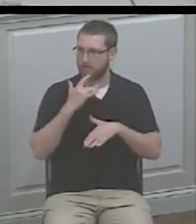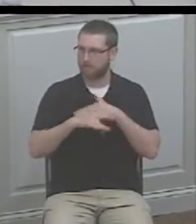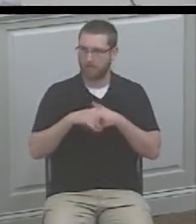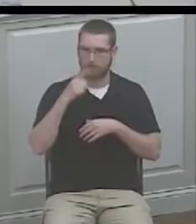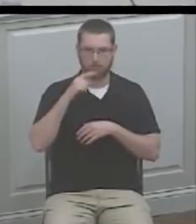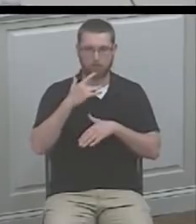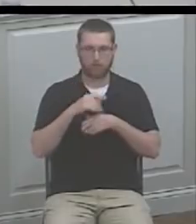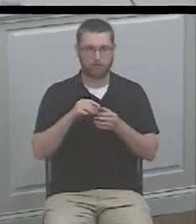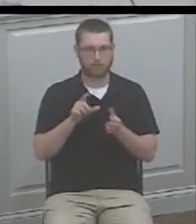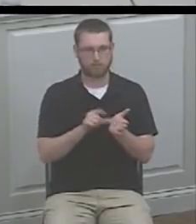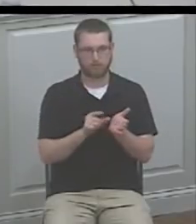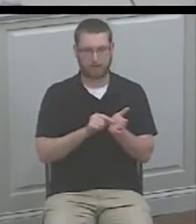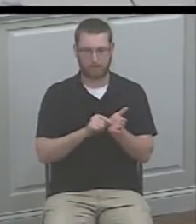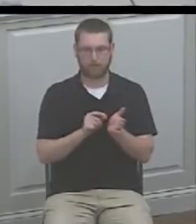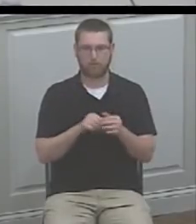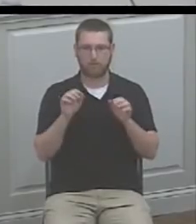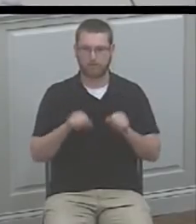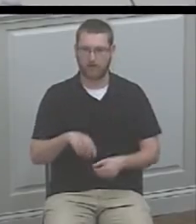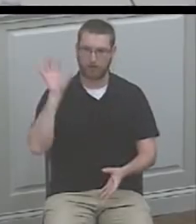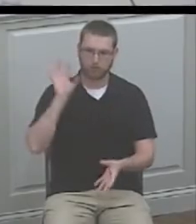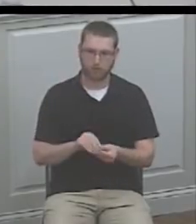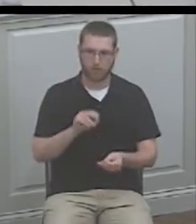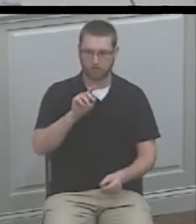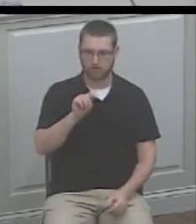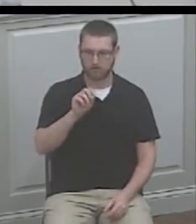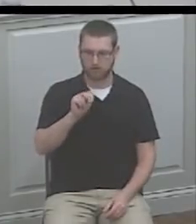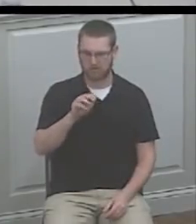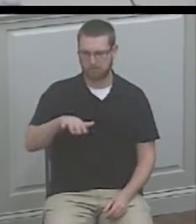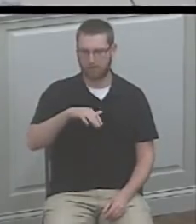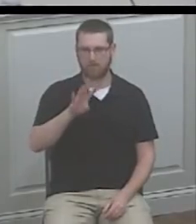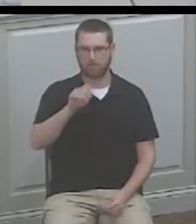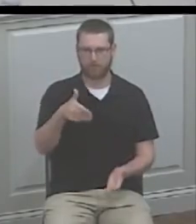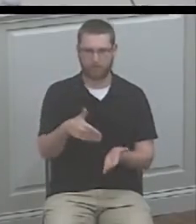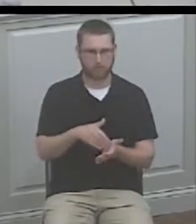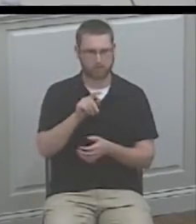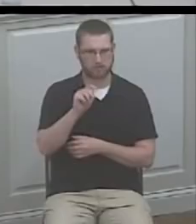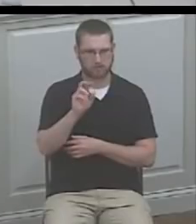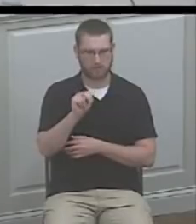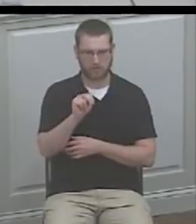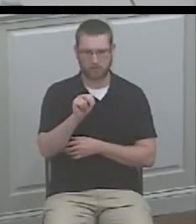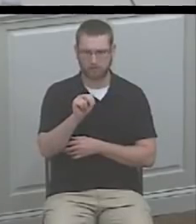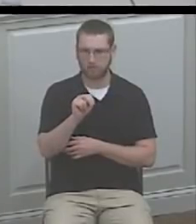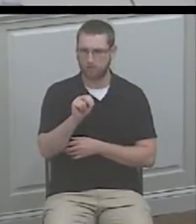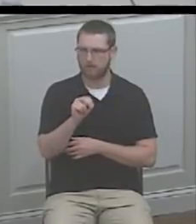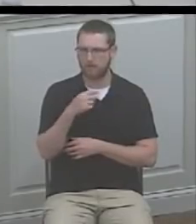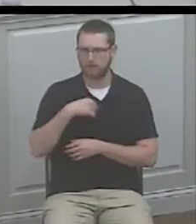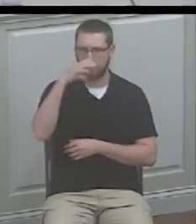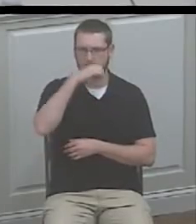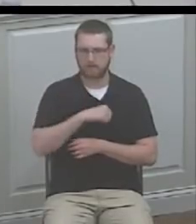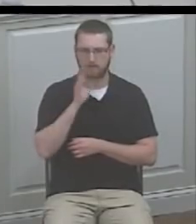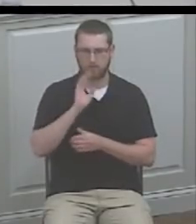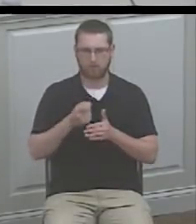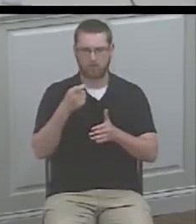newspaper. The total tonnage is about 4,000 tons. We estimate it to be about